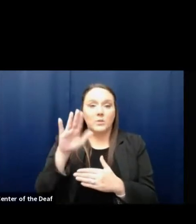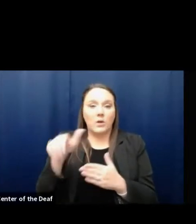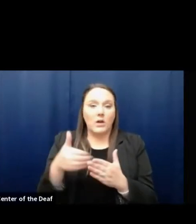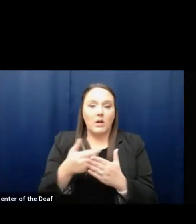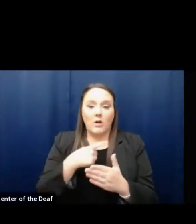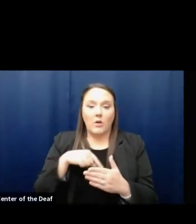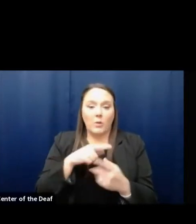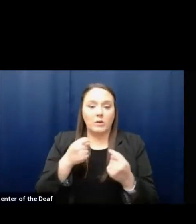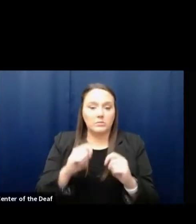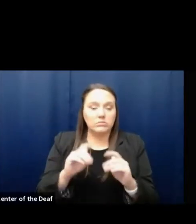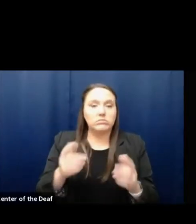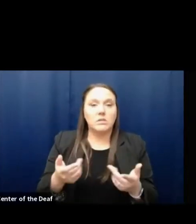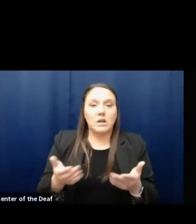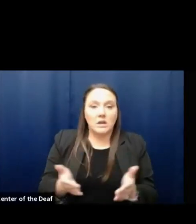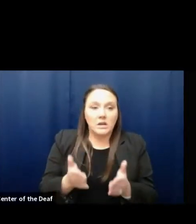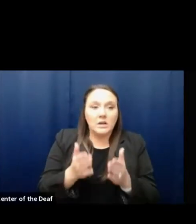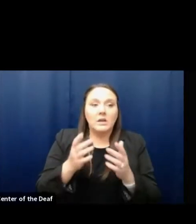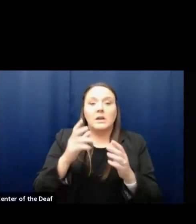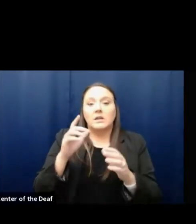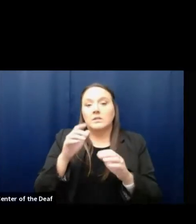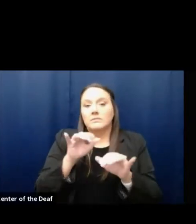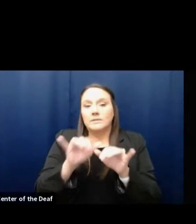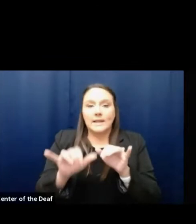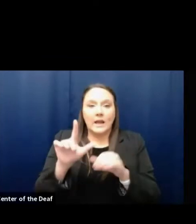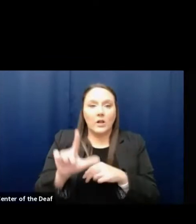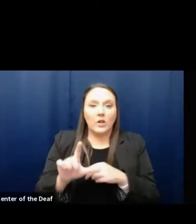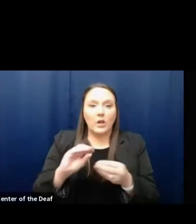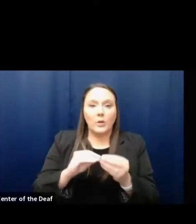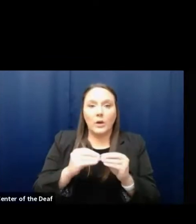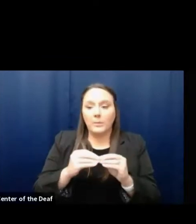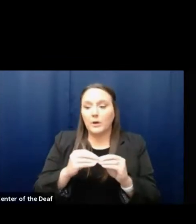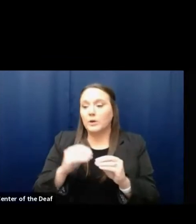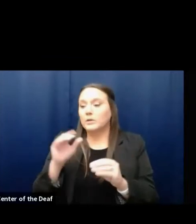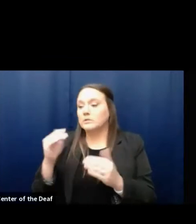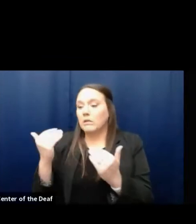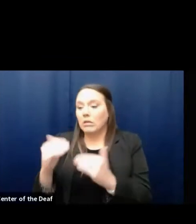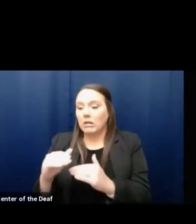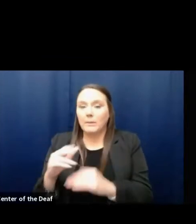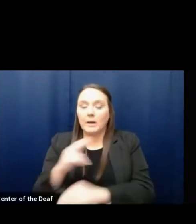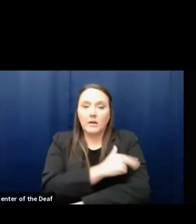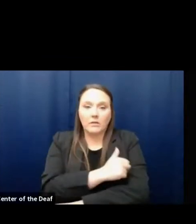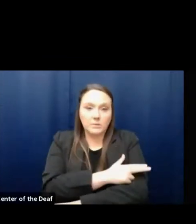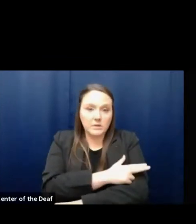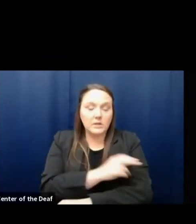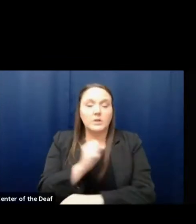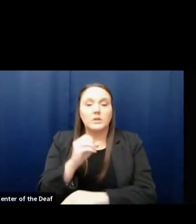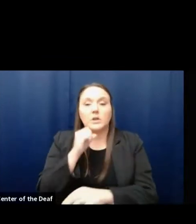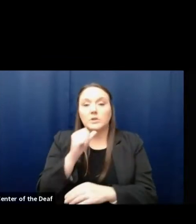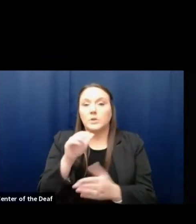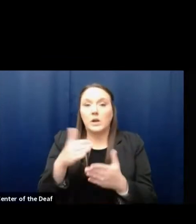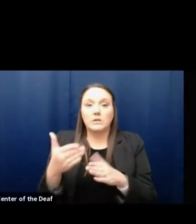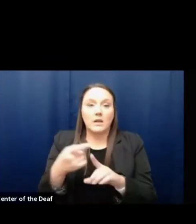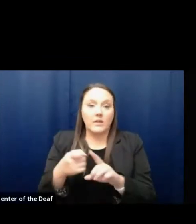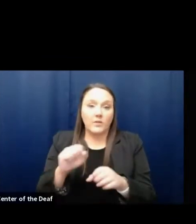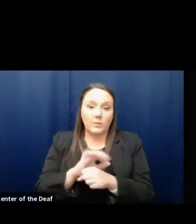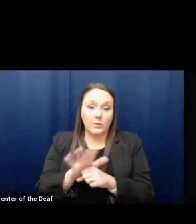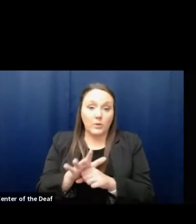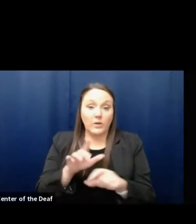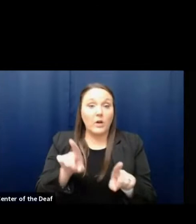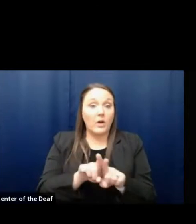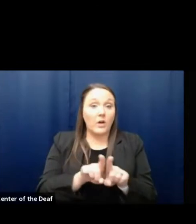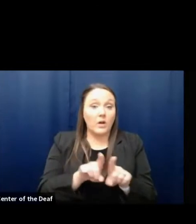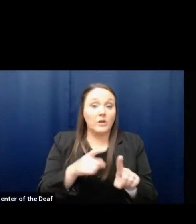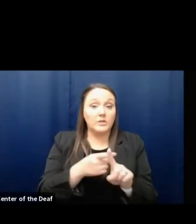is to keep those numbers as low as possible, keep the hospitalizations down, so there's not the death from COVID, and also from